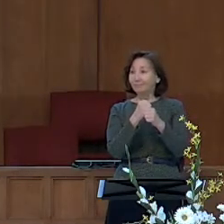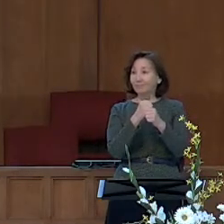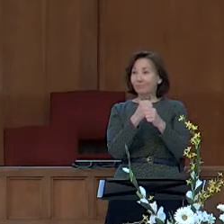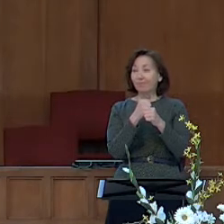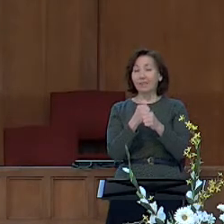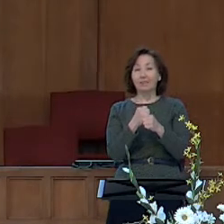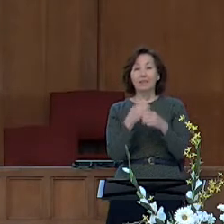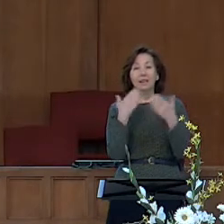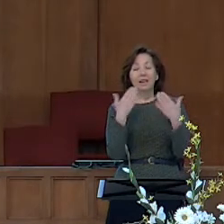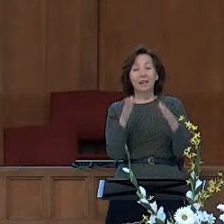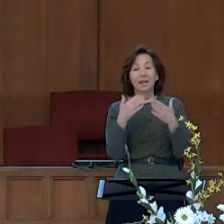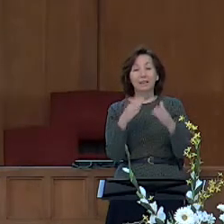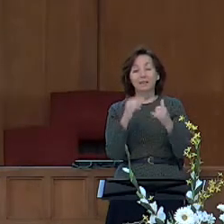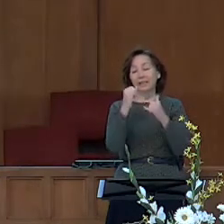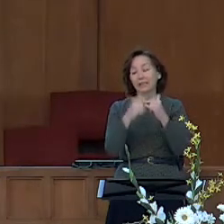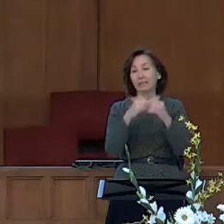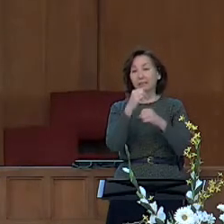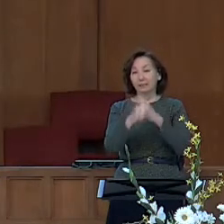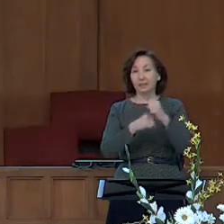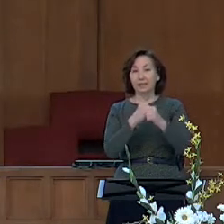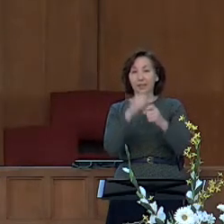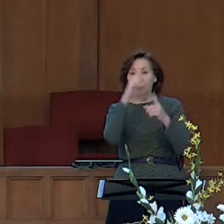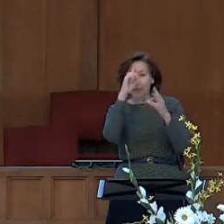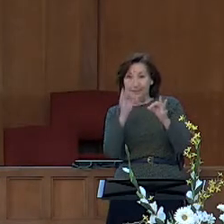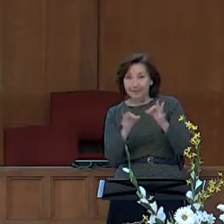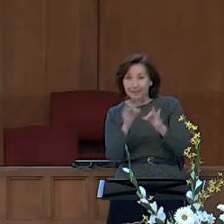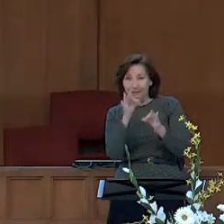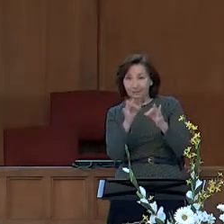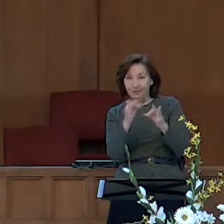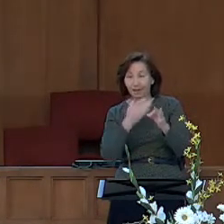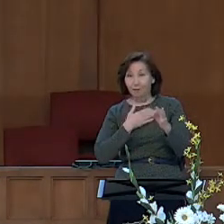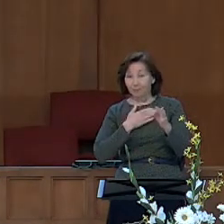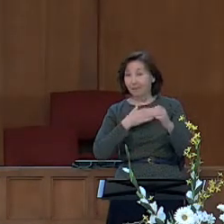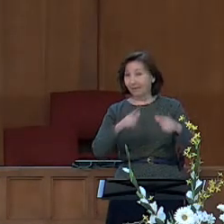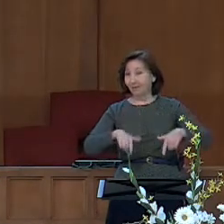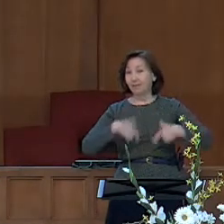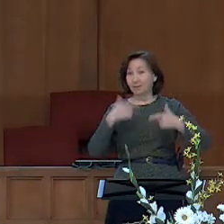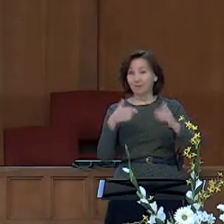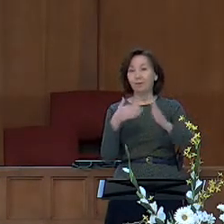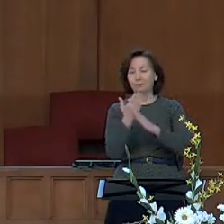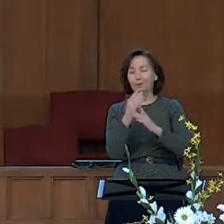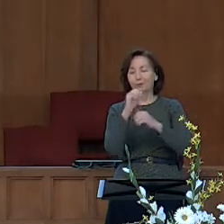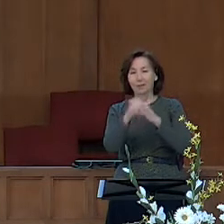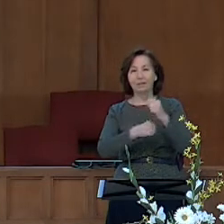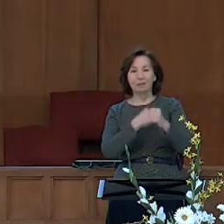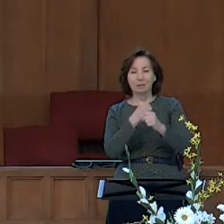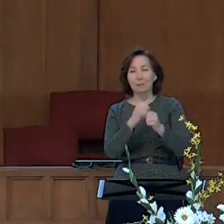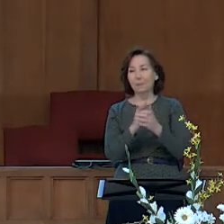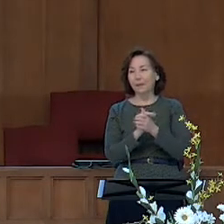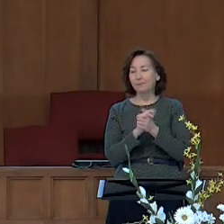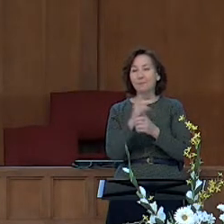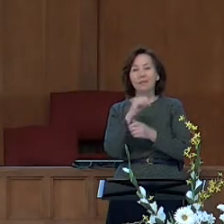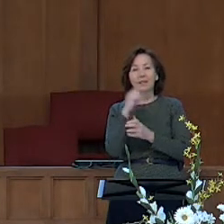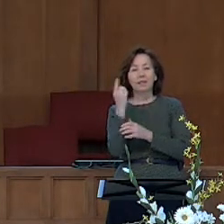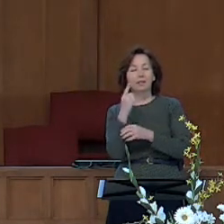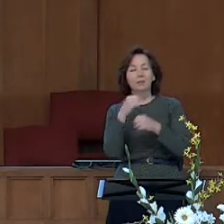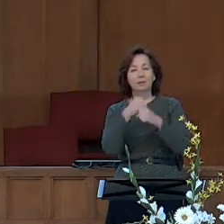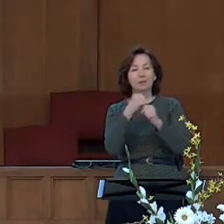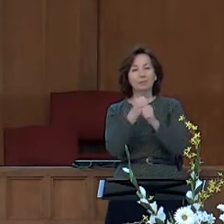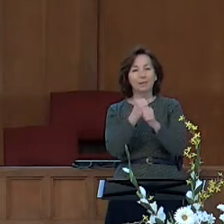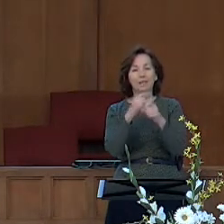after a end of the year assessment of my life during the year, I always make an